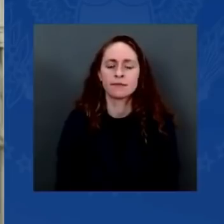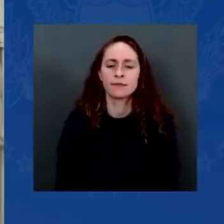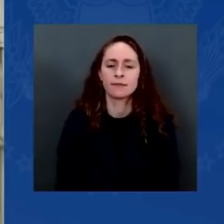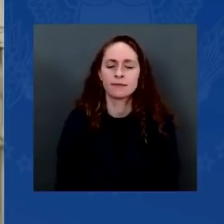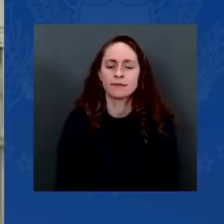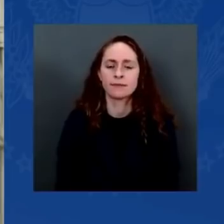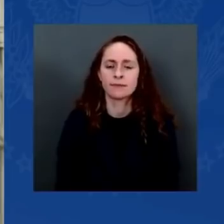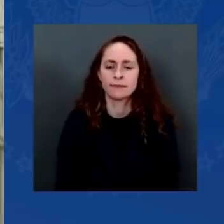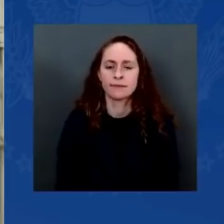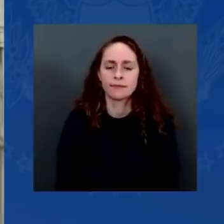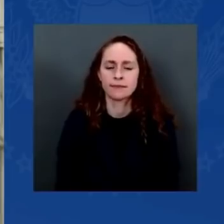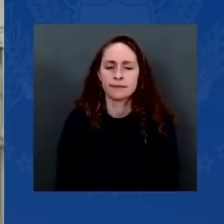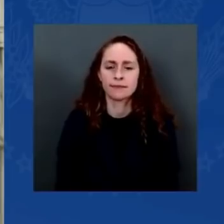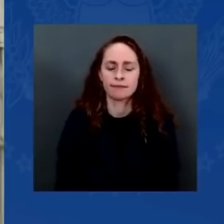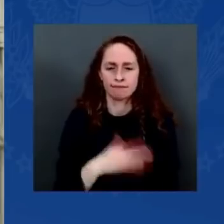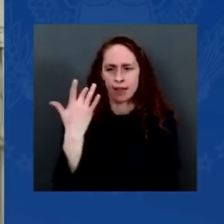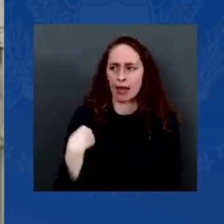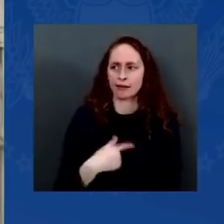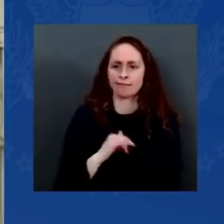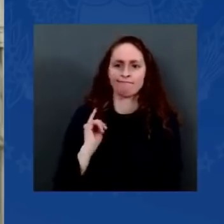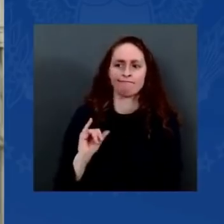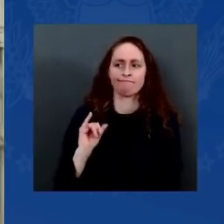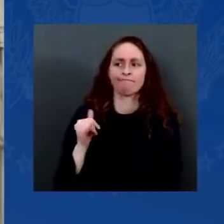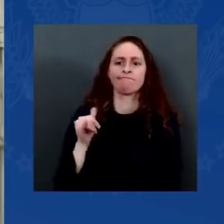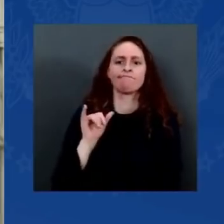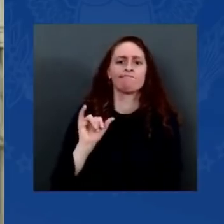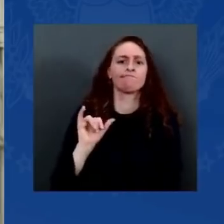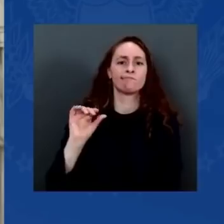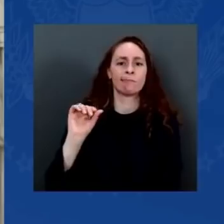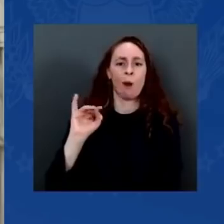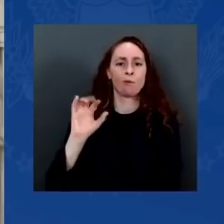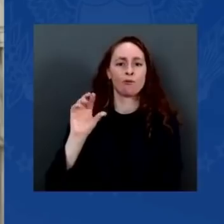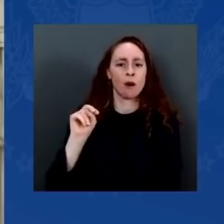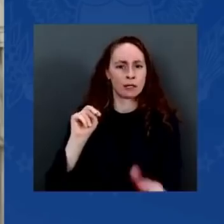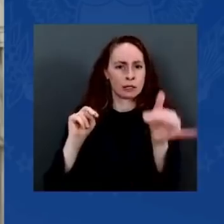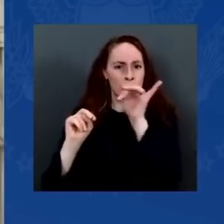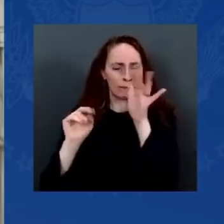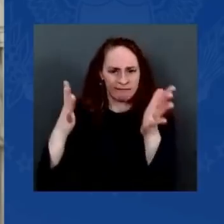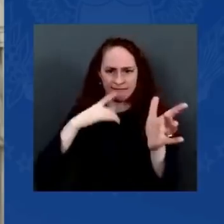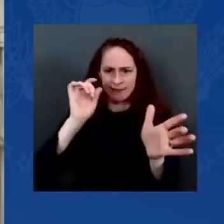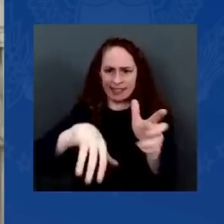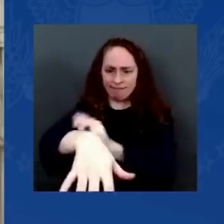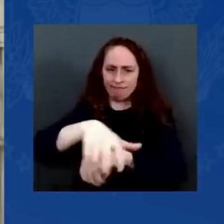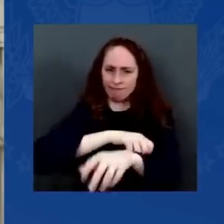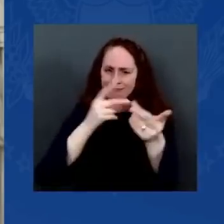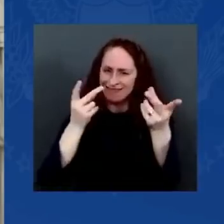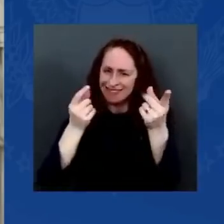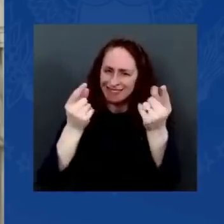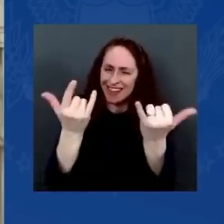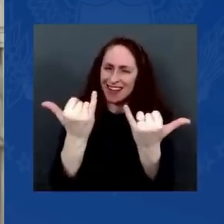Look, while we know staffing is the biggest need for hospitals, some may need more beds as